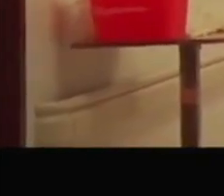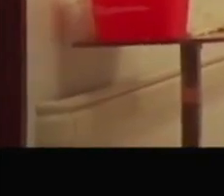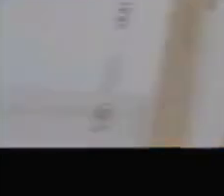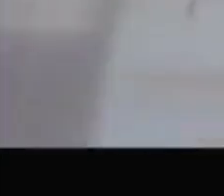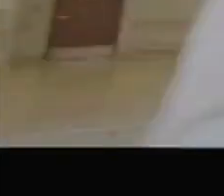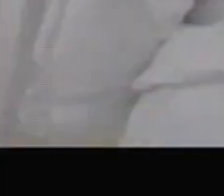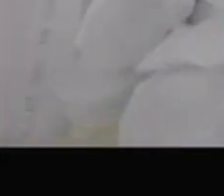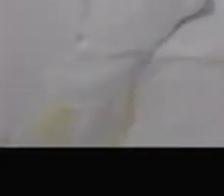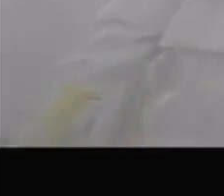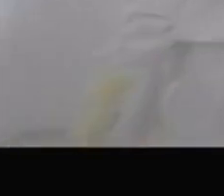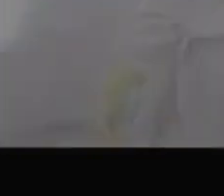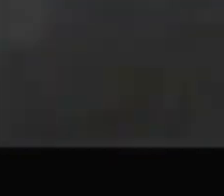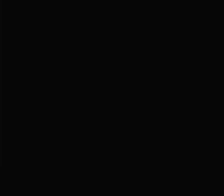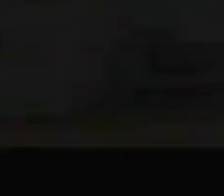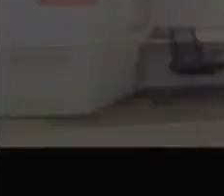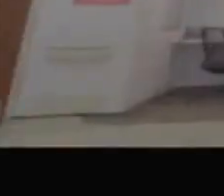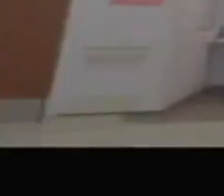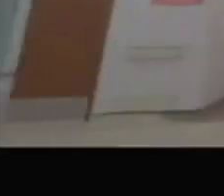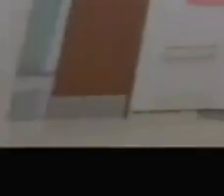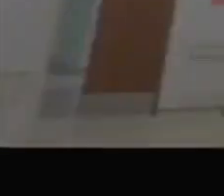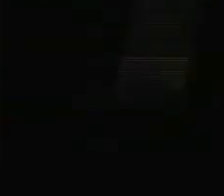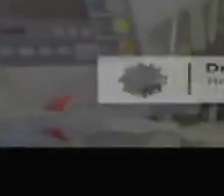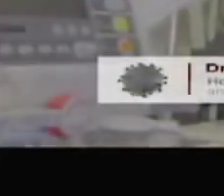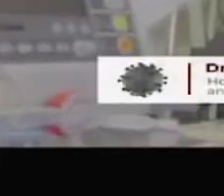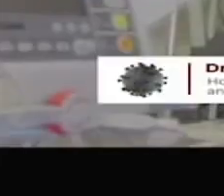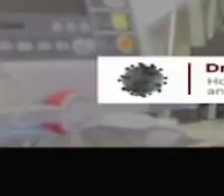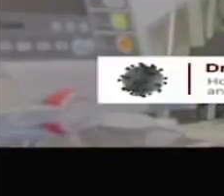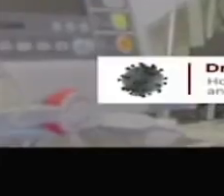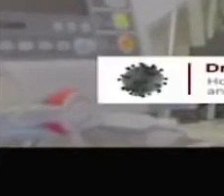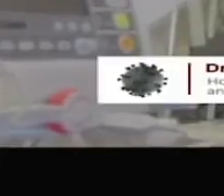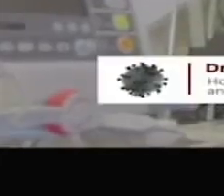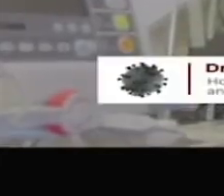oxygen requirements. I find this very